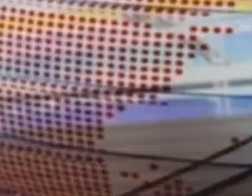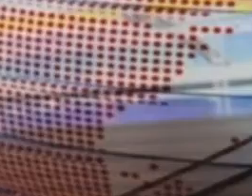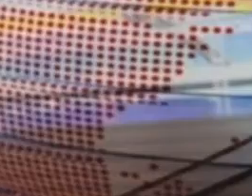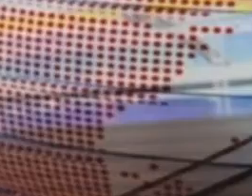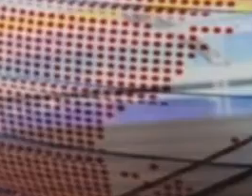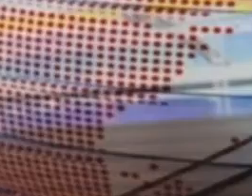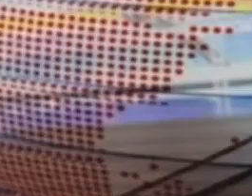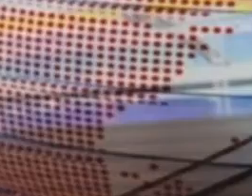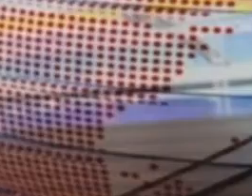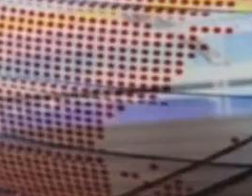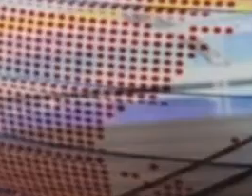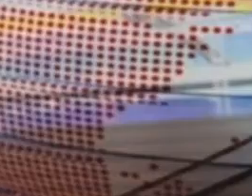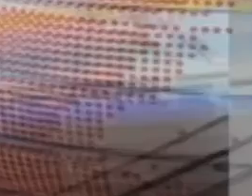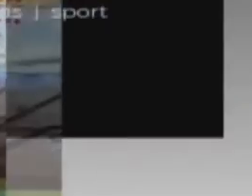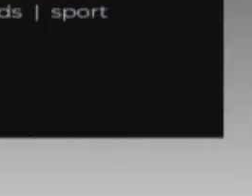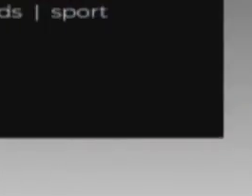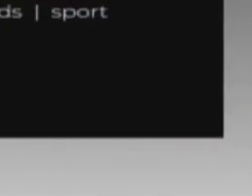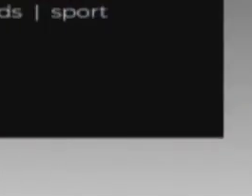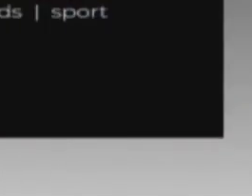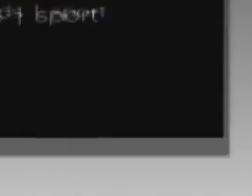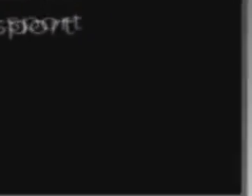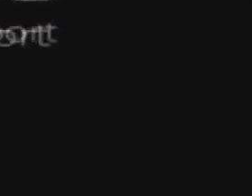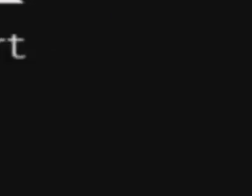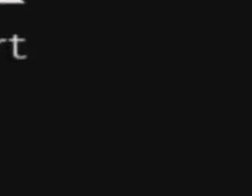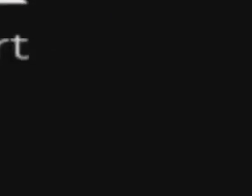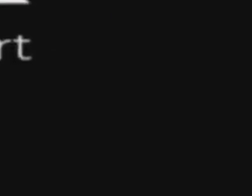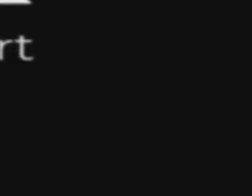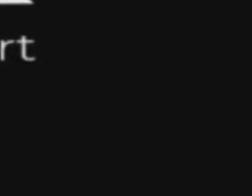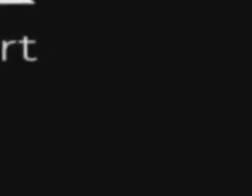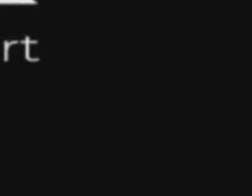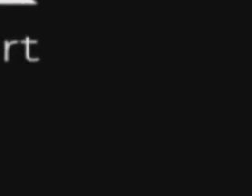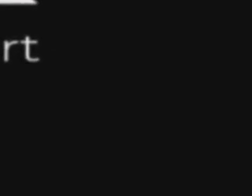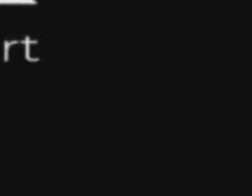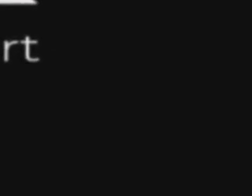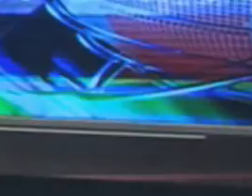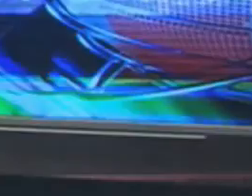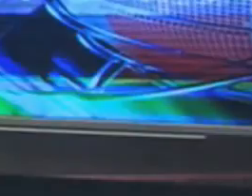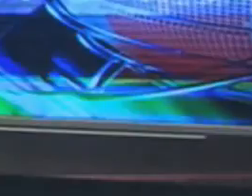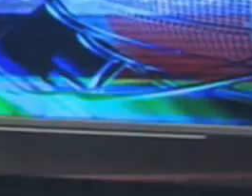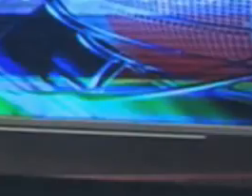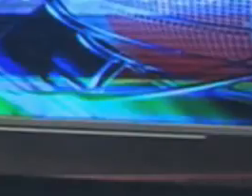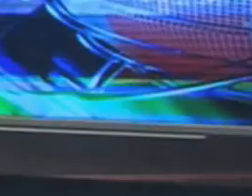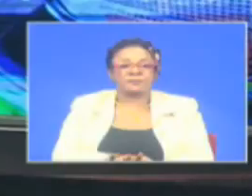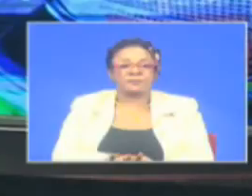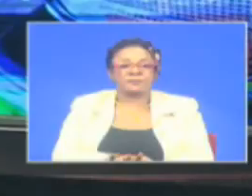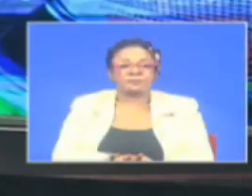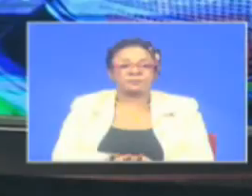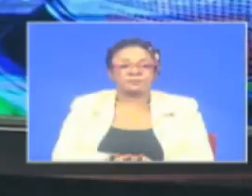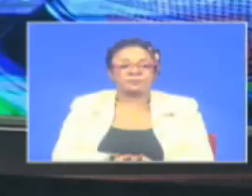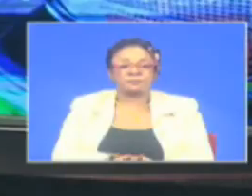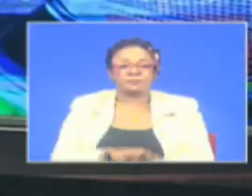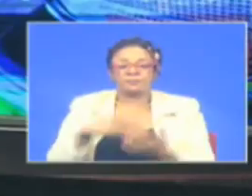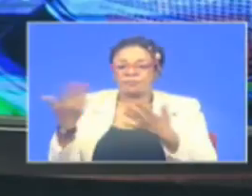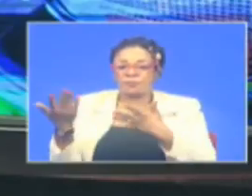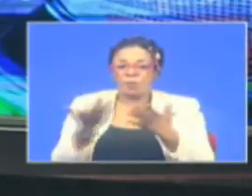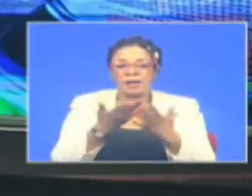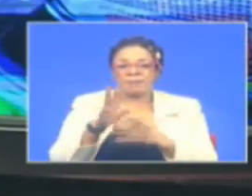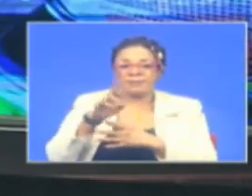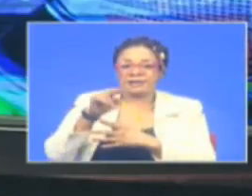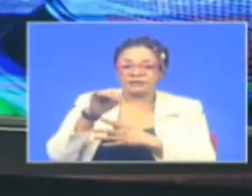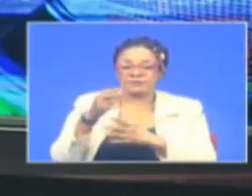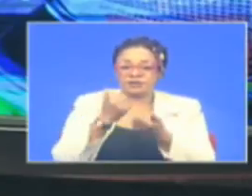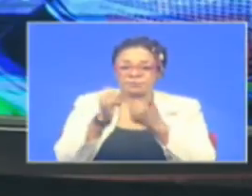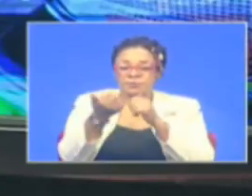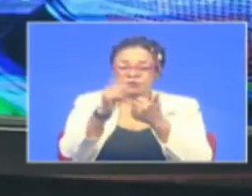estate. NTV Sport in association with Showmax. Welcome to NTV Sport. I'm Watson